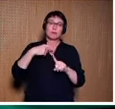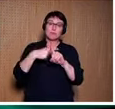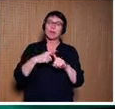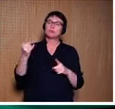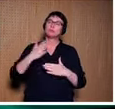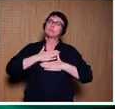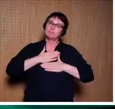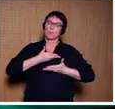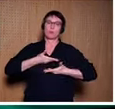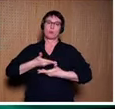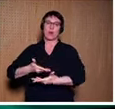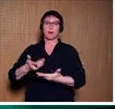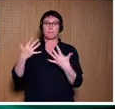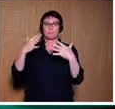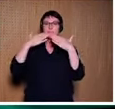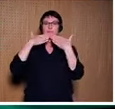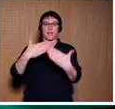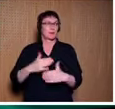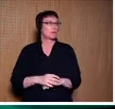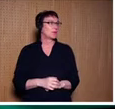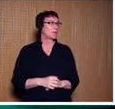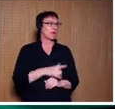welcome. So what's...